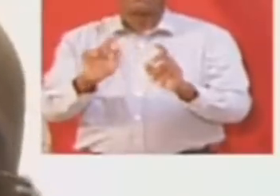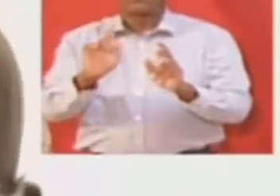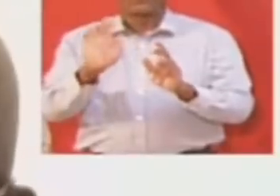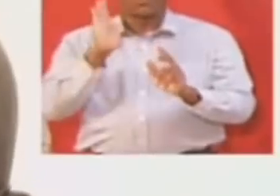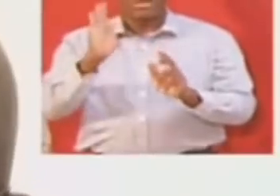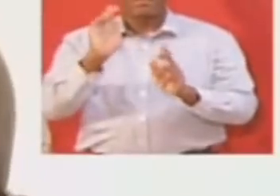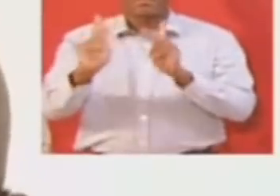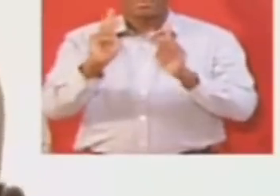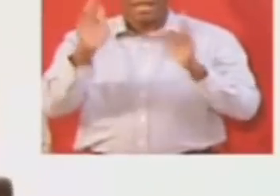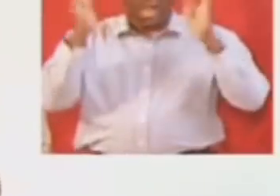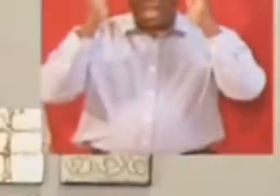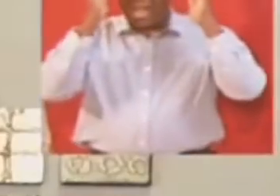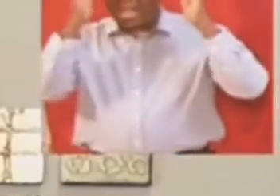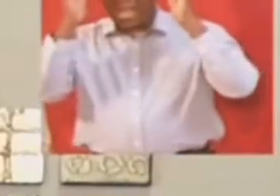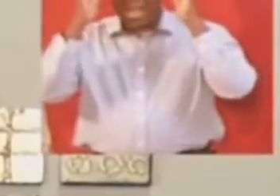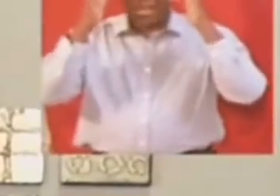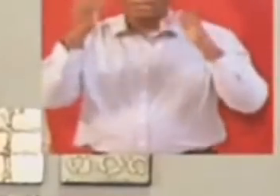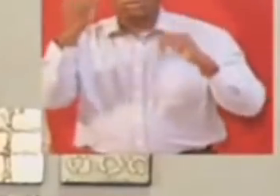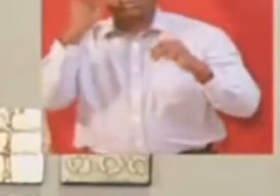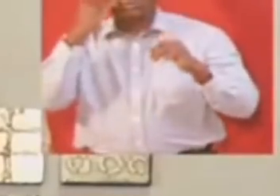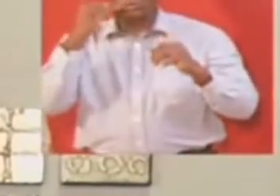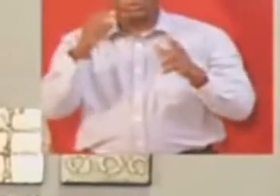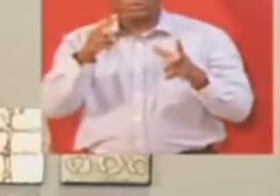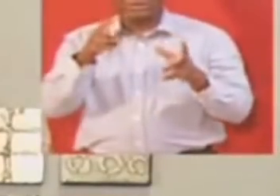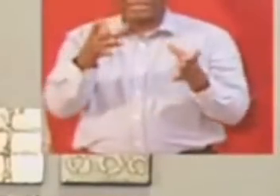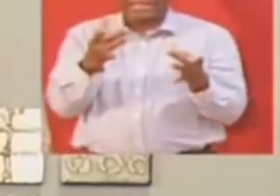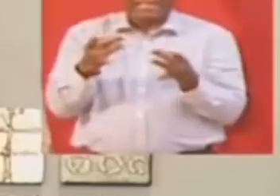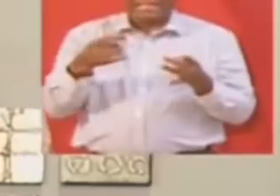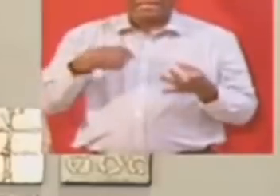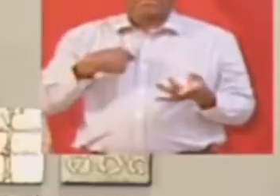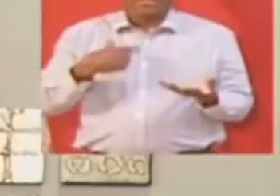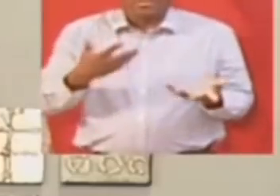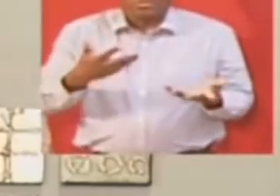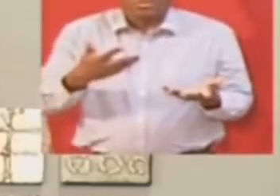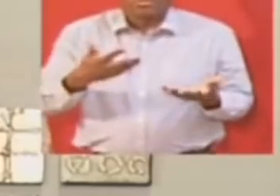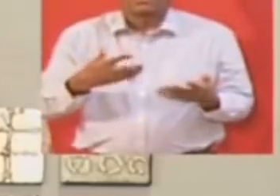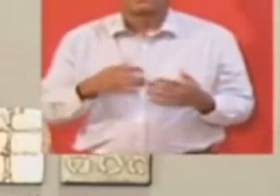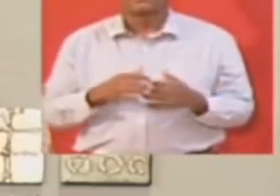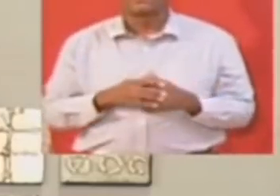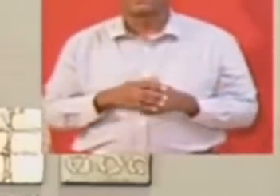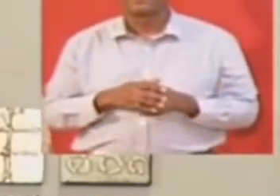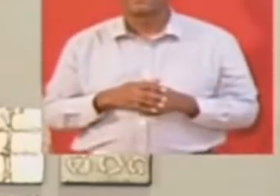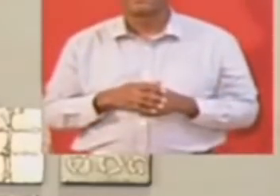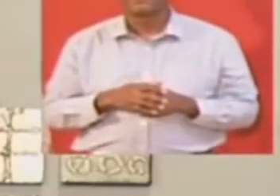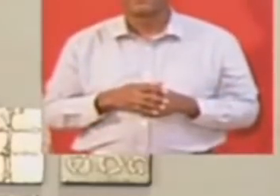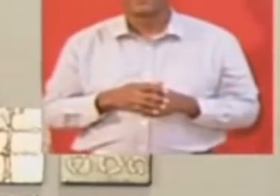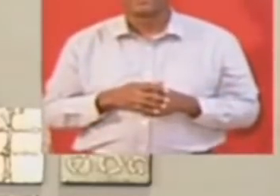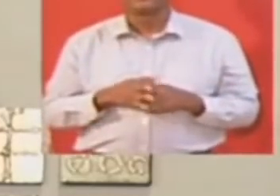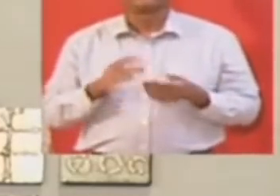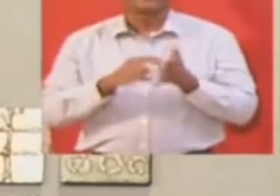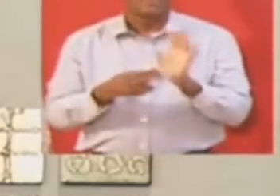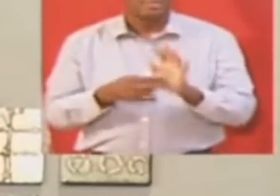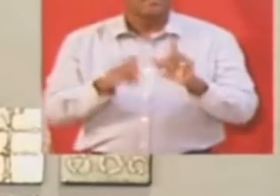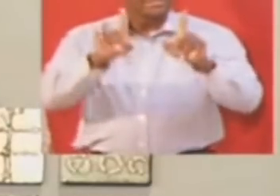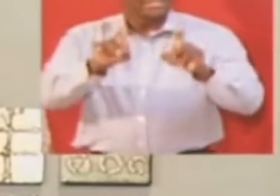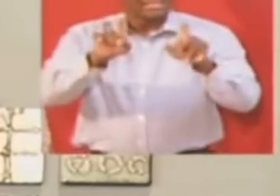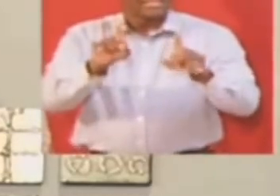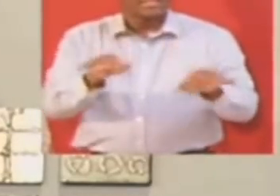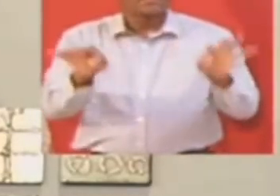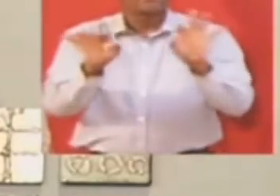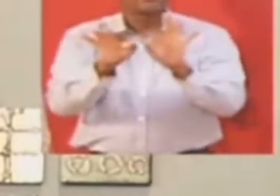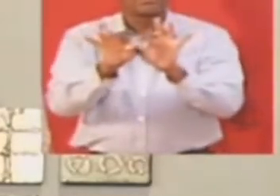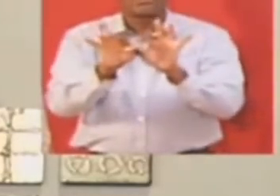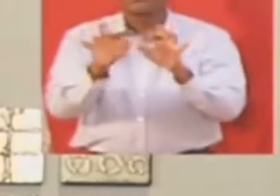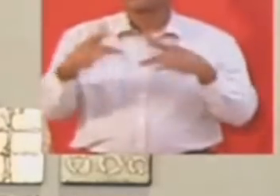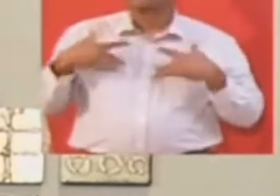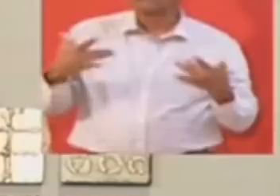standpoint? Okay, so I think in terms of our testing capacity, we are now closely up to